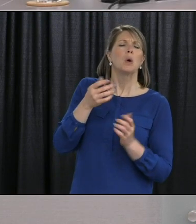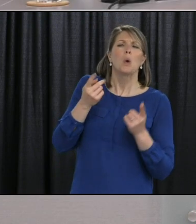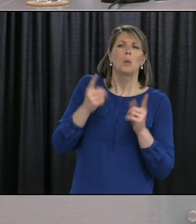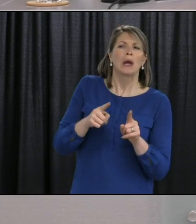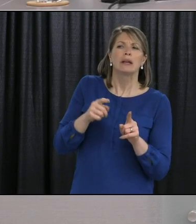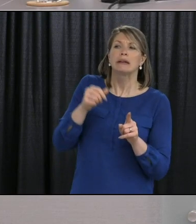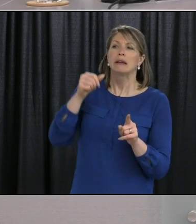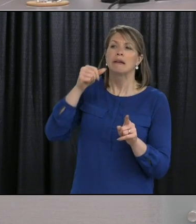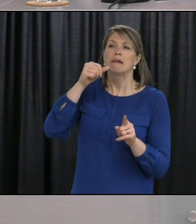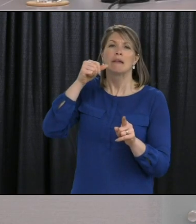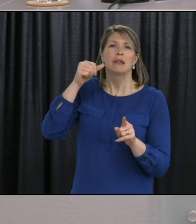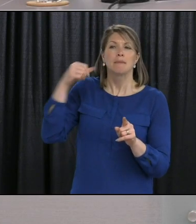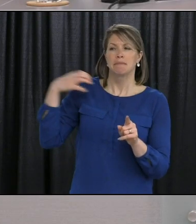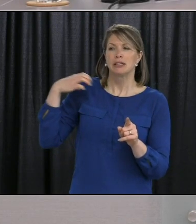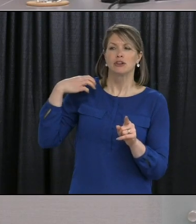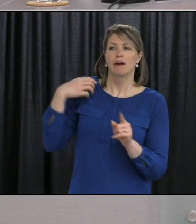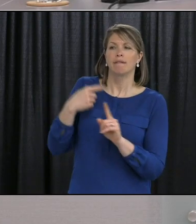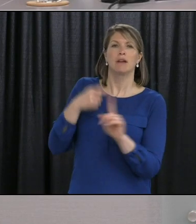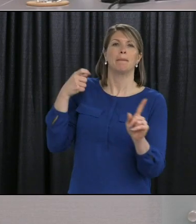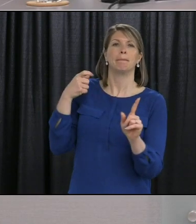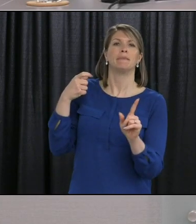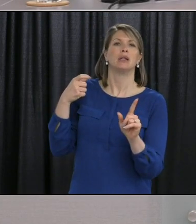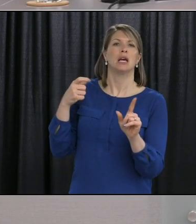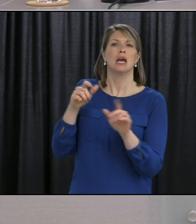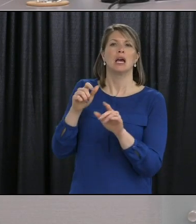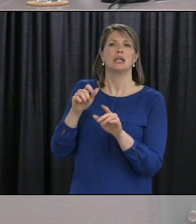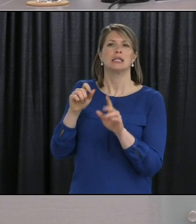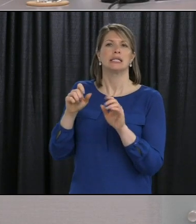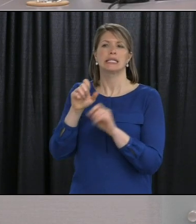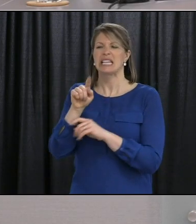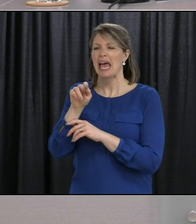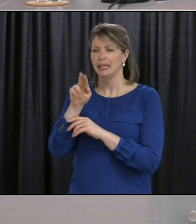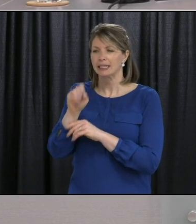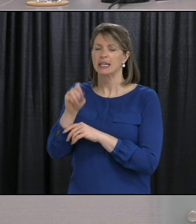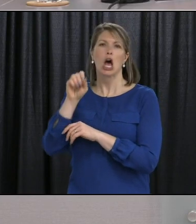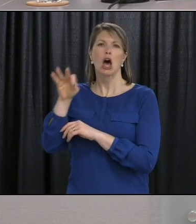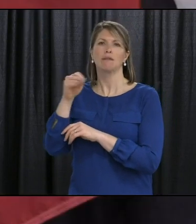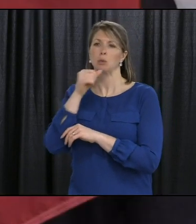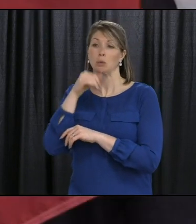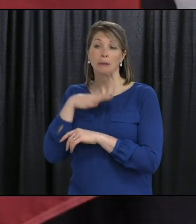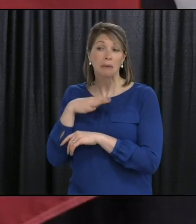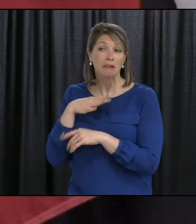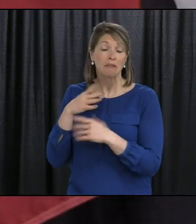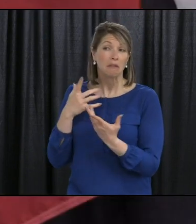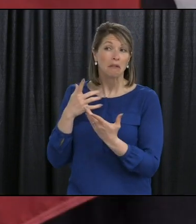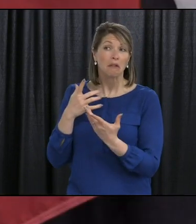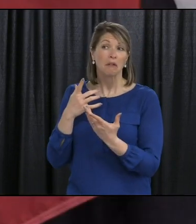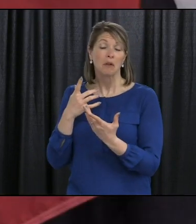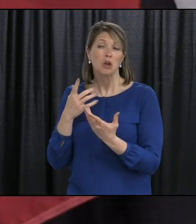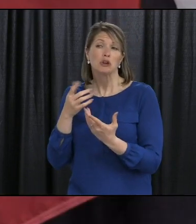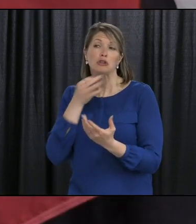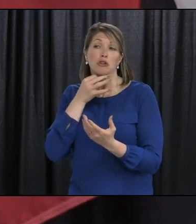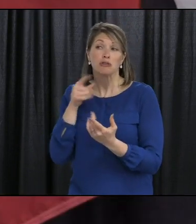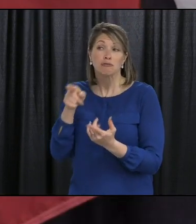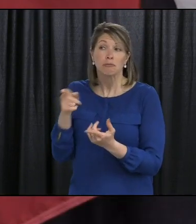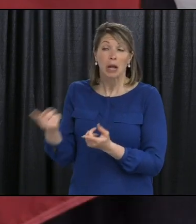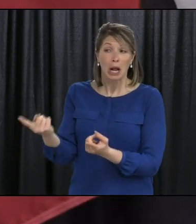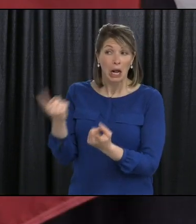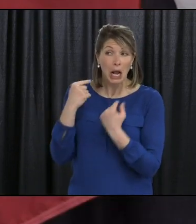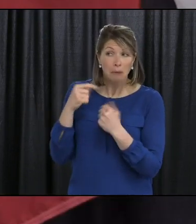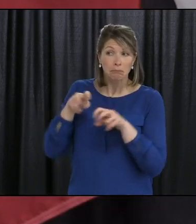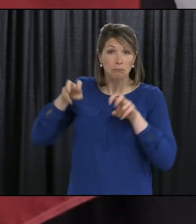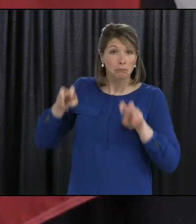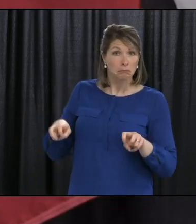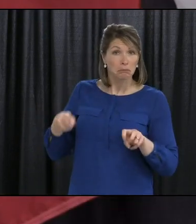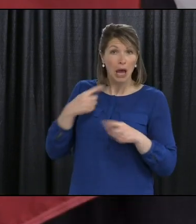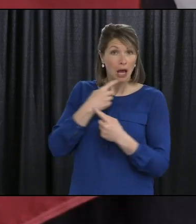when she could join the panel and speak to some of these issues that are being faced. Yeah, so I'm not sure if you've reached out to the department for the